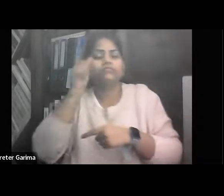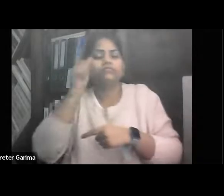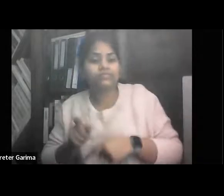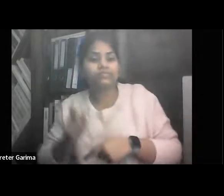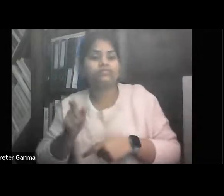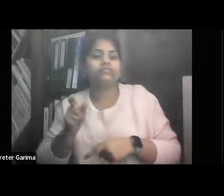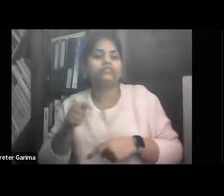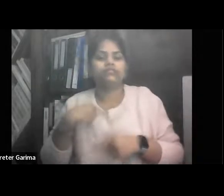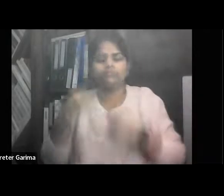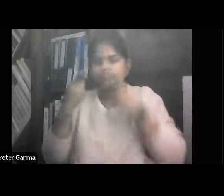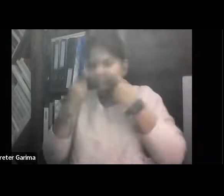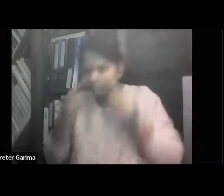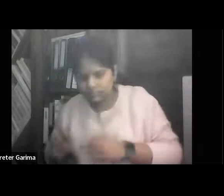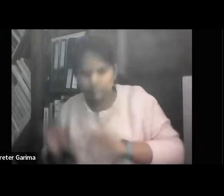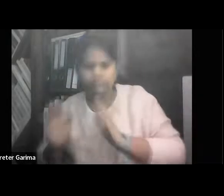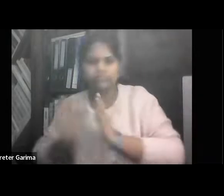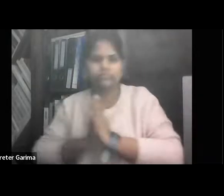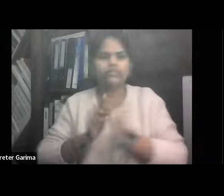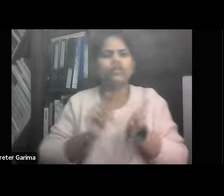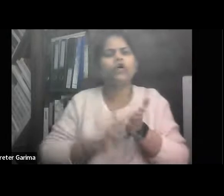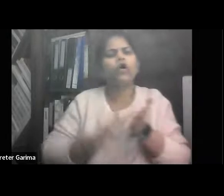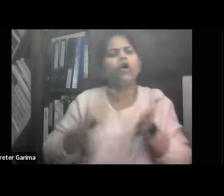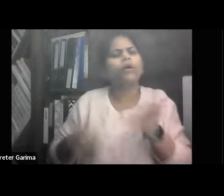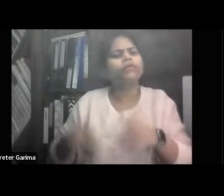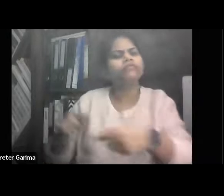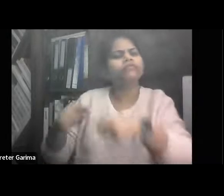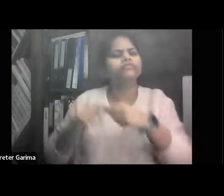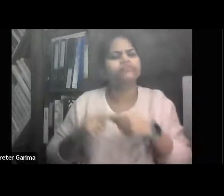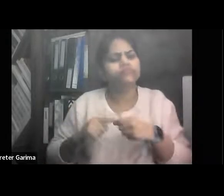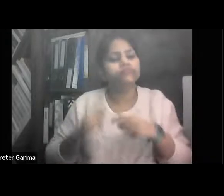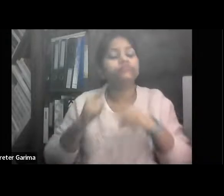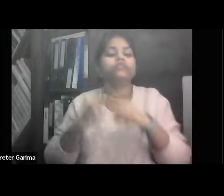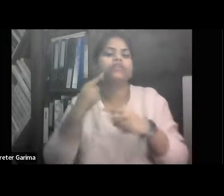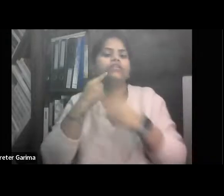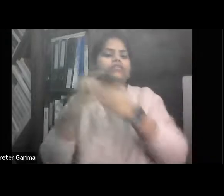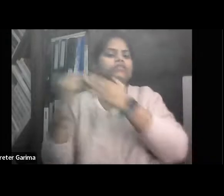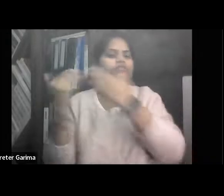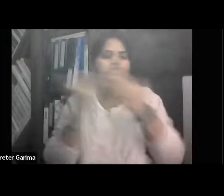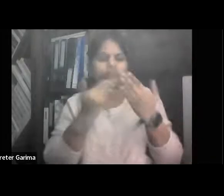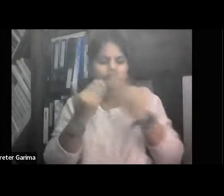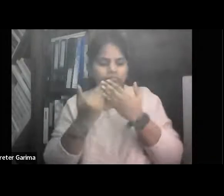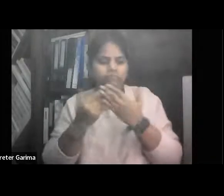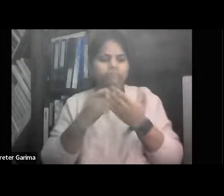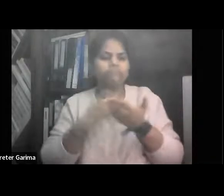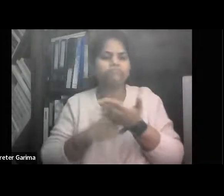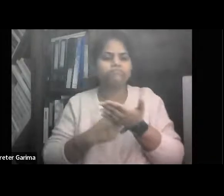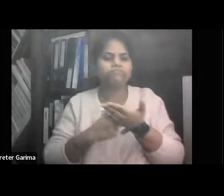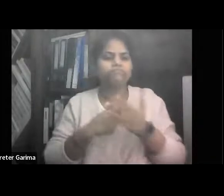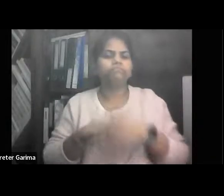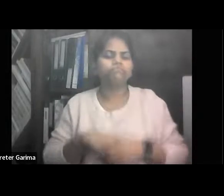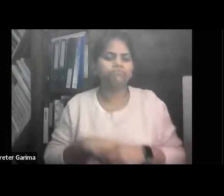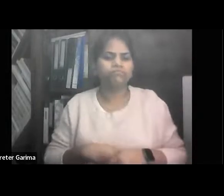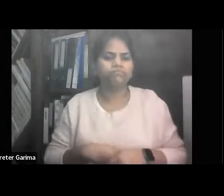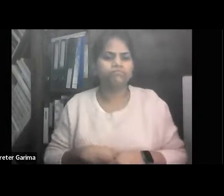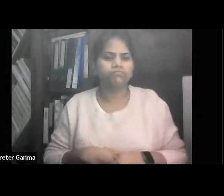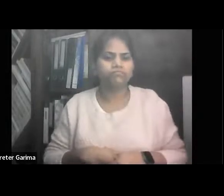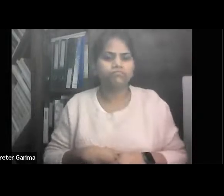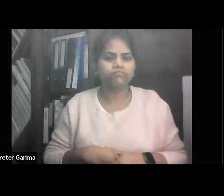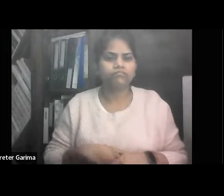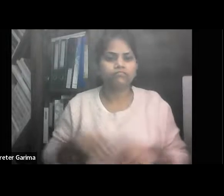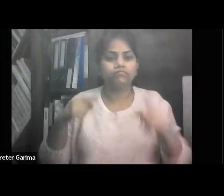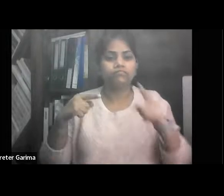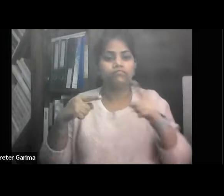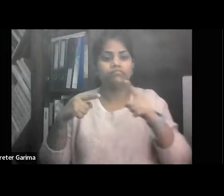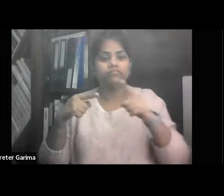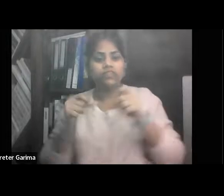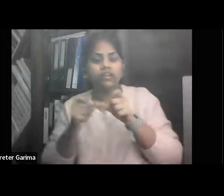Dattani questions the notions of normality, institutions, and norms in Tara. The injustice in Dattani often emanates from